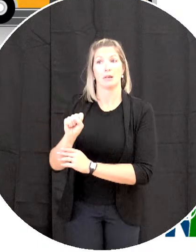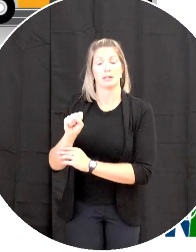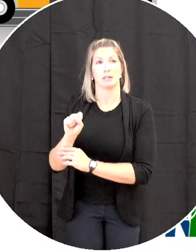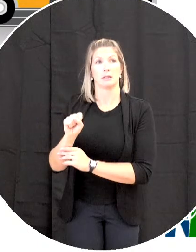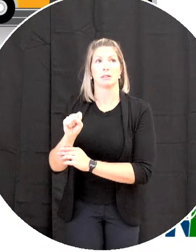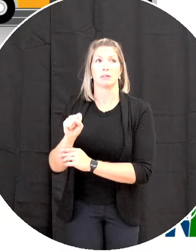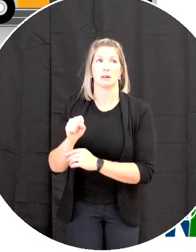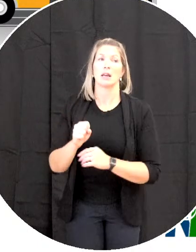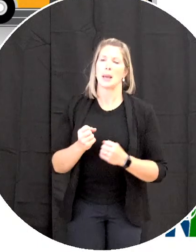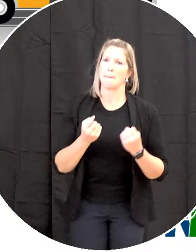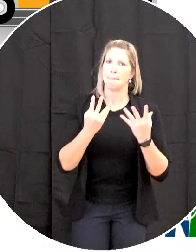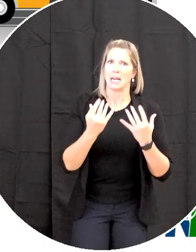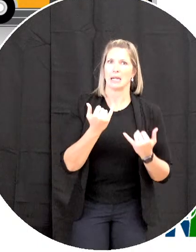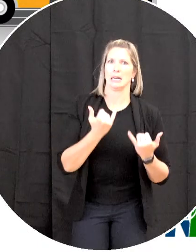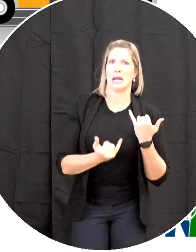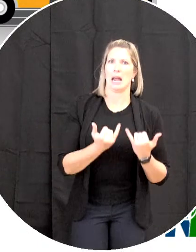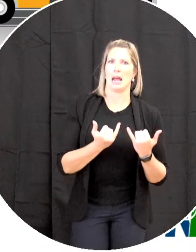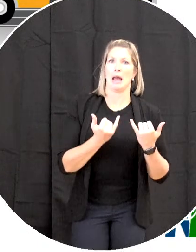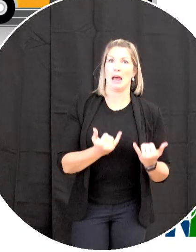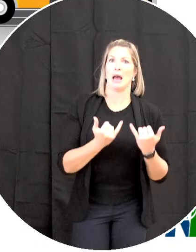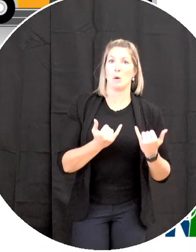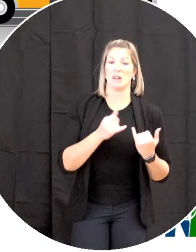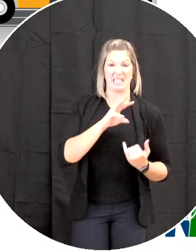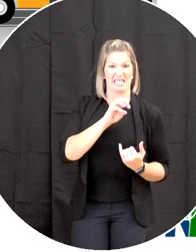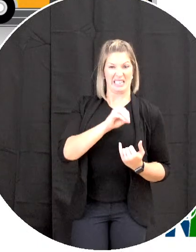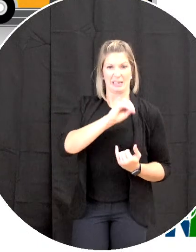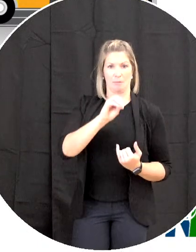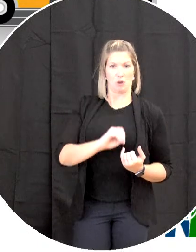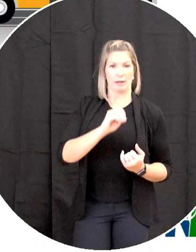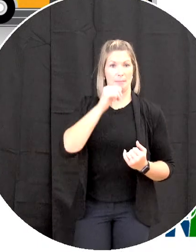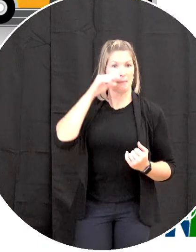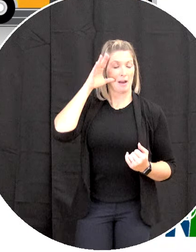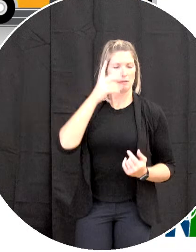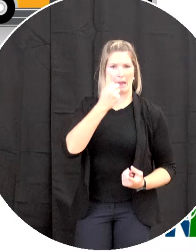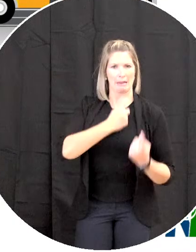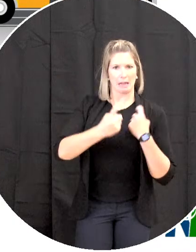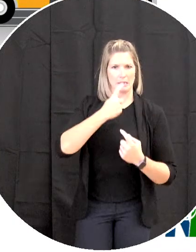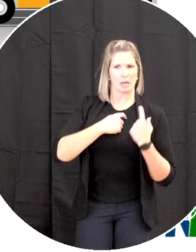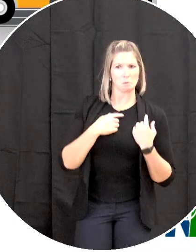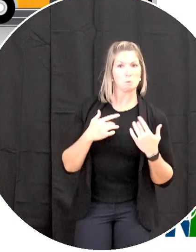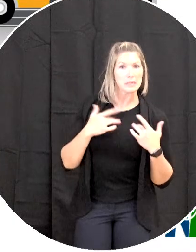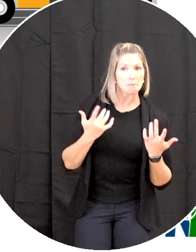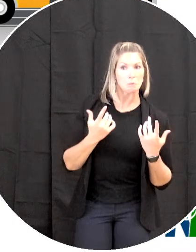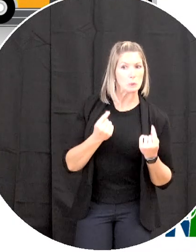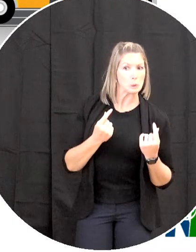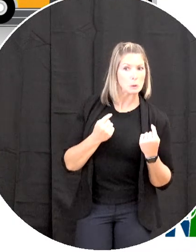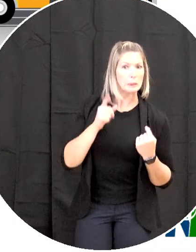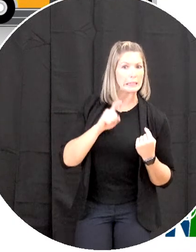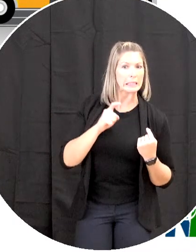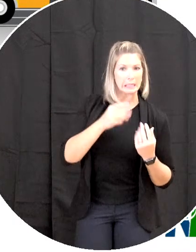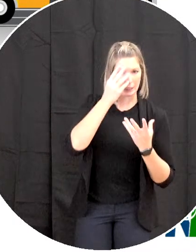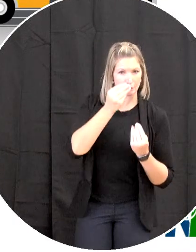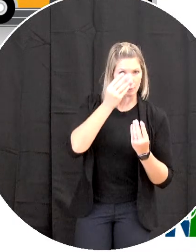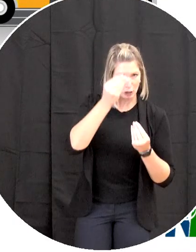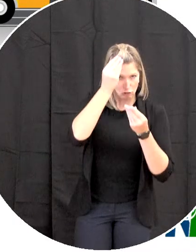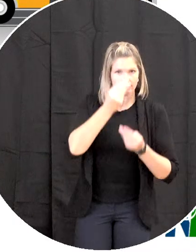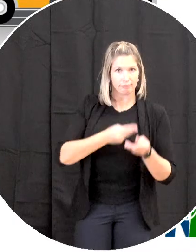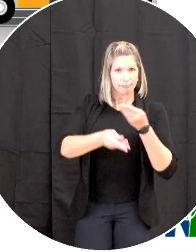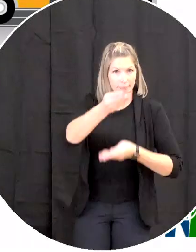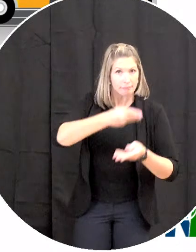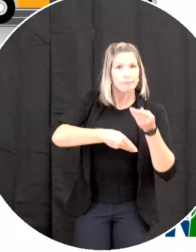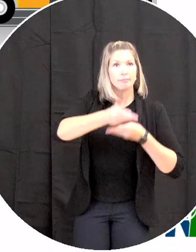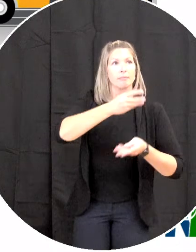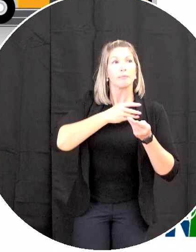system, 600% increase over last year. As well, a lot of data had to